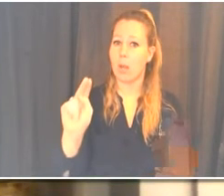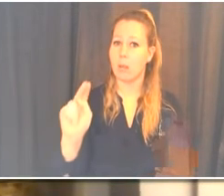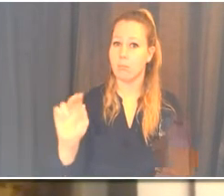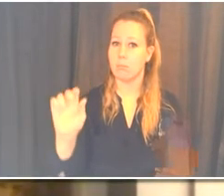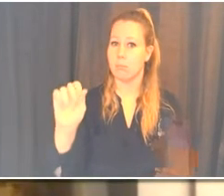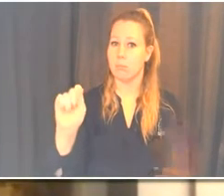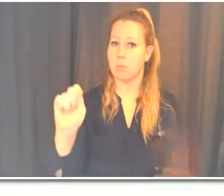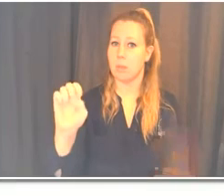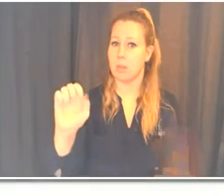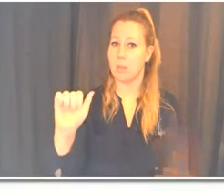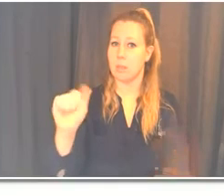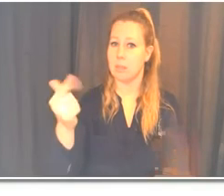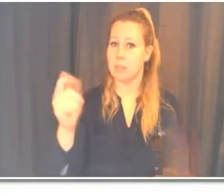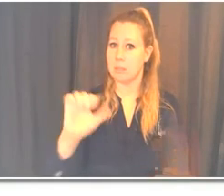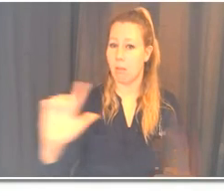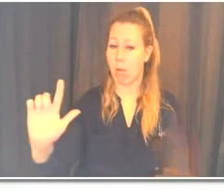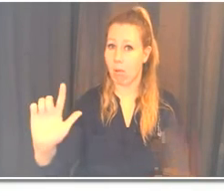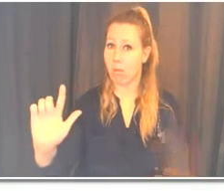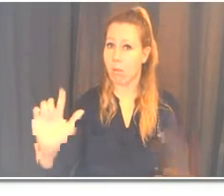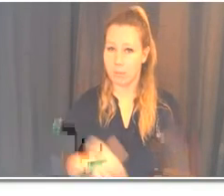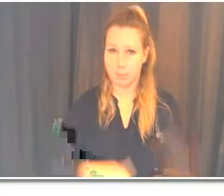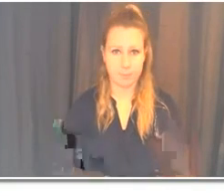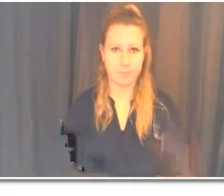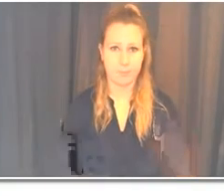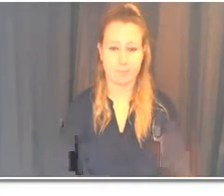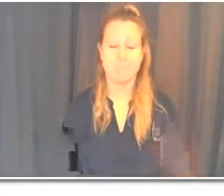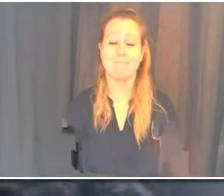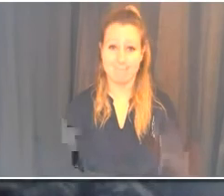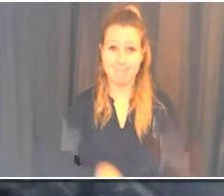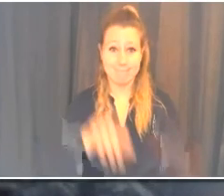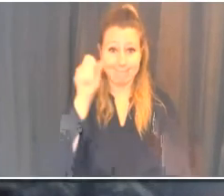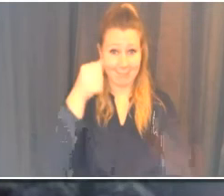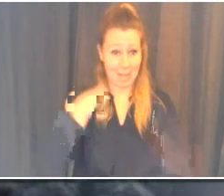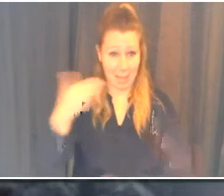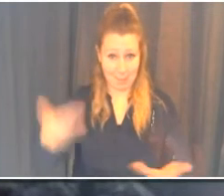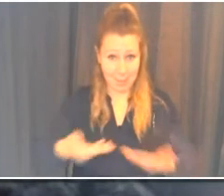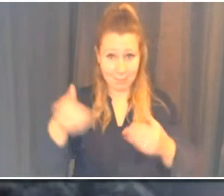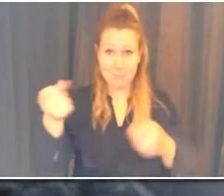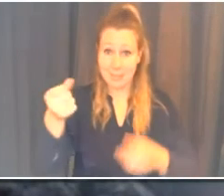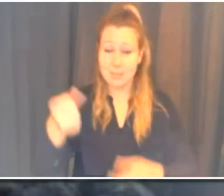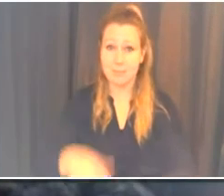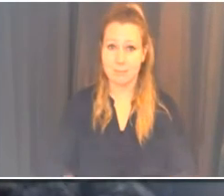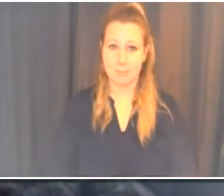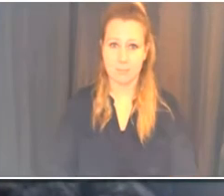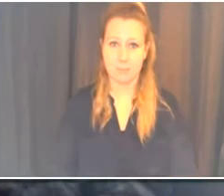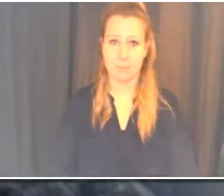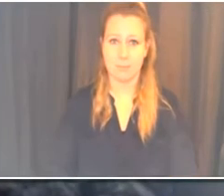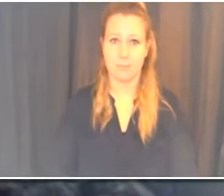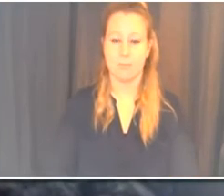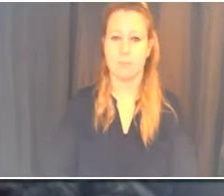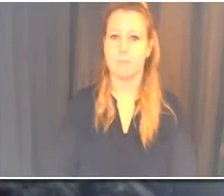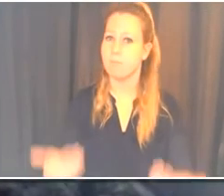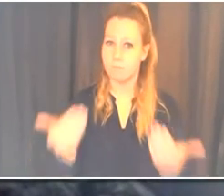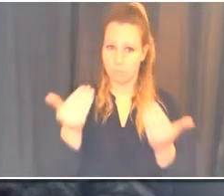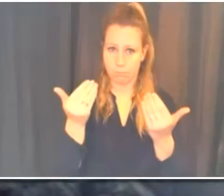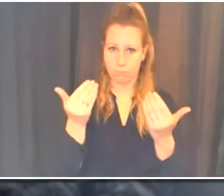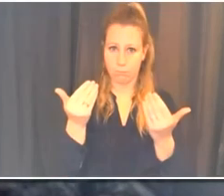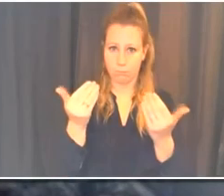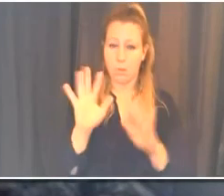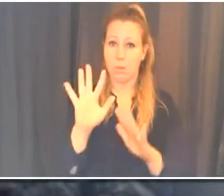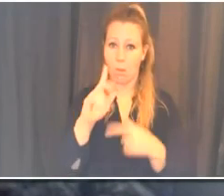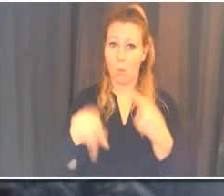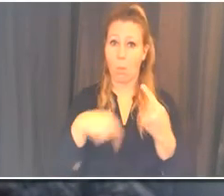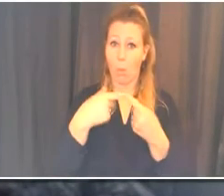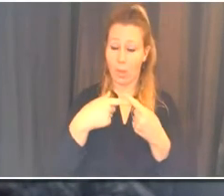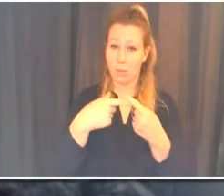notice go ahead you may begin good afternoon chair and council members my name is Morgan seagull and I am the assistant director